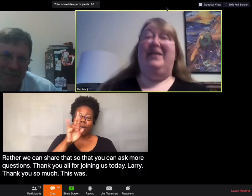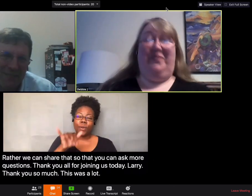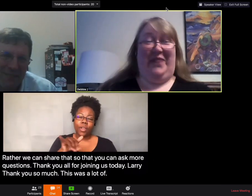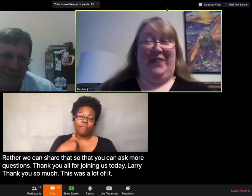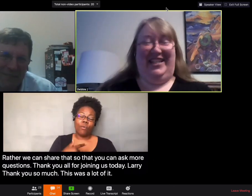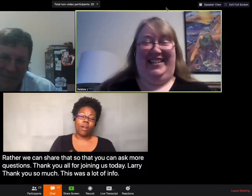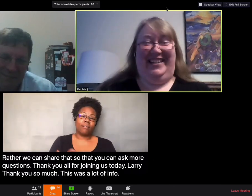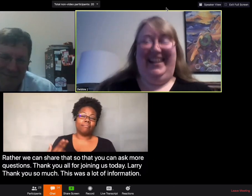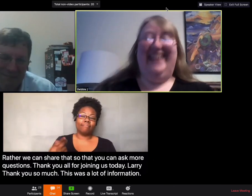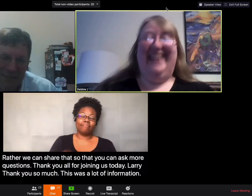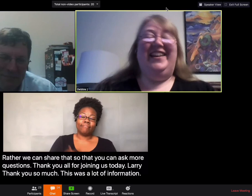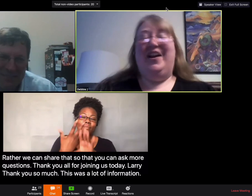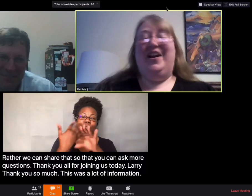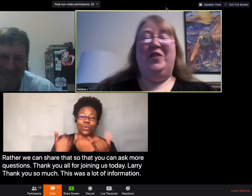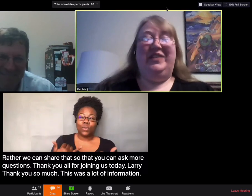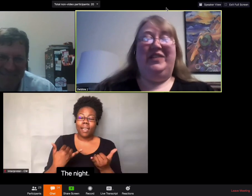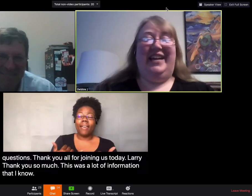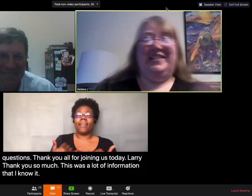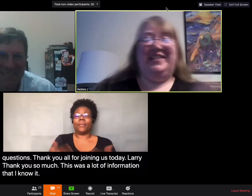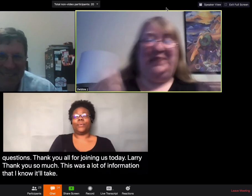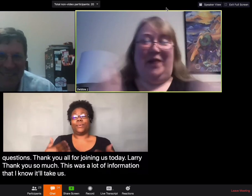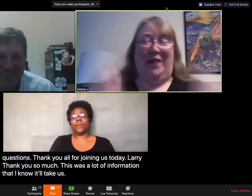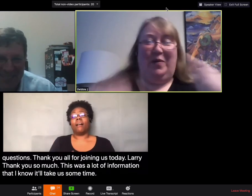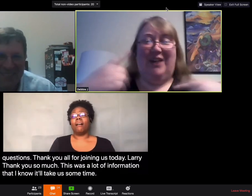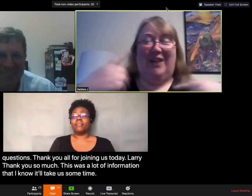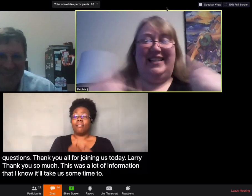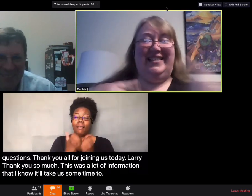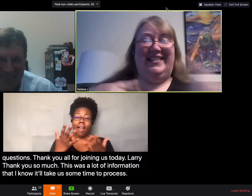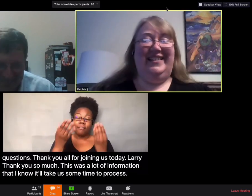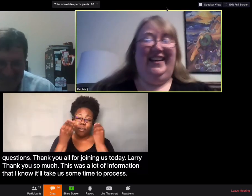lot of information, and I know it'll take us some time to